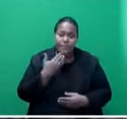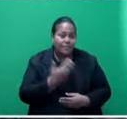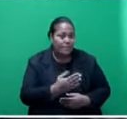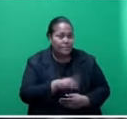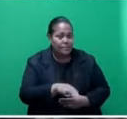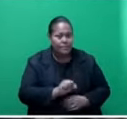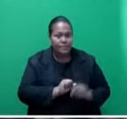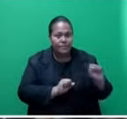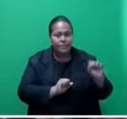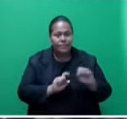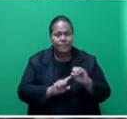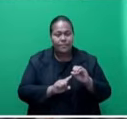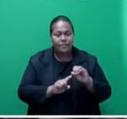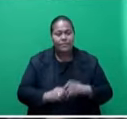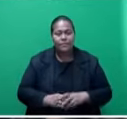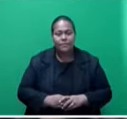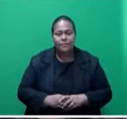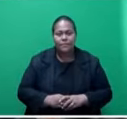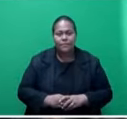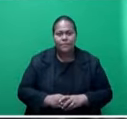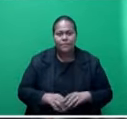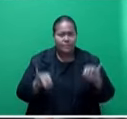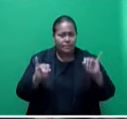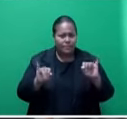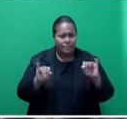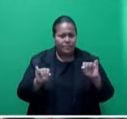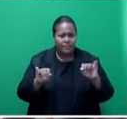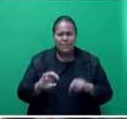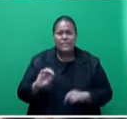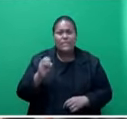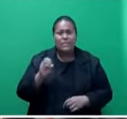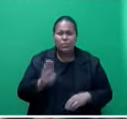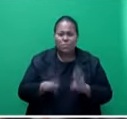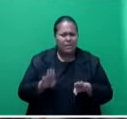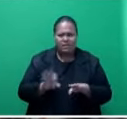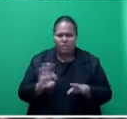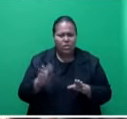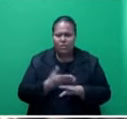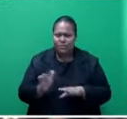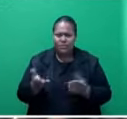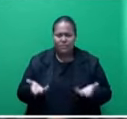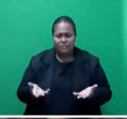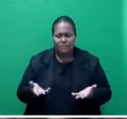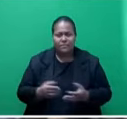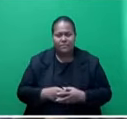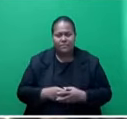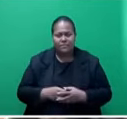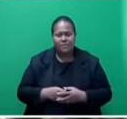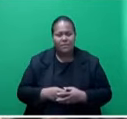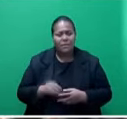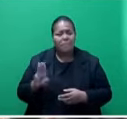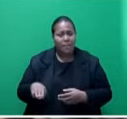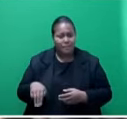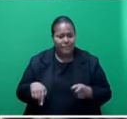question. Mr. Speaker, sir, the issue of zero balance is not something new, of course, and this relates to members whose accounts